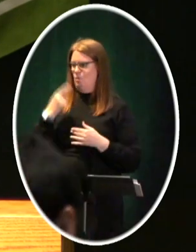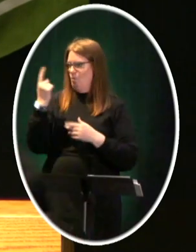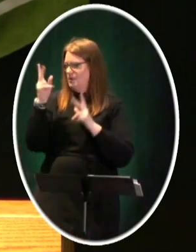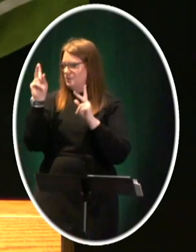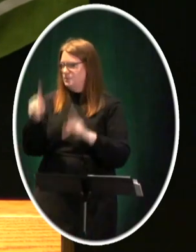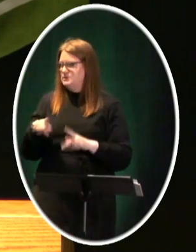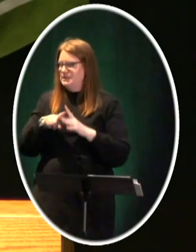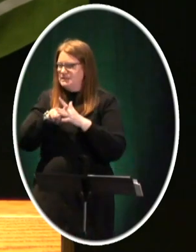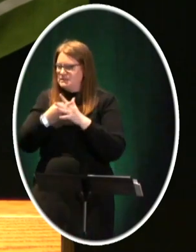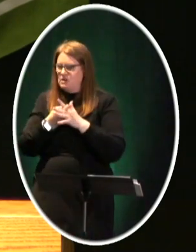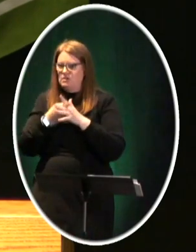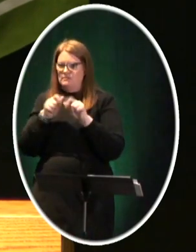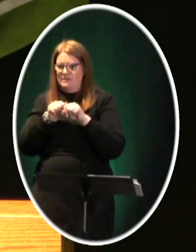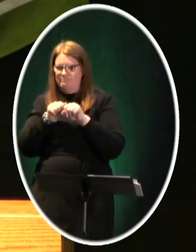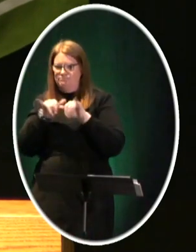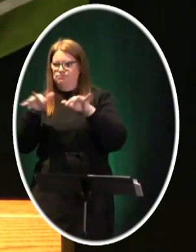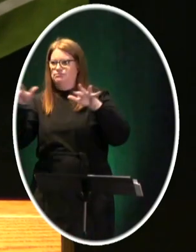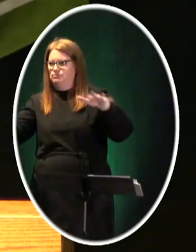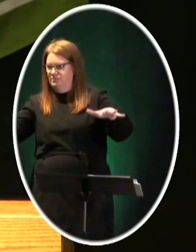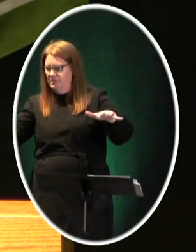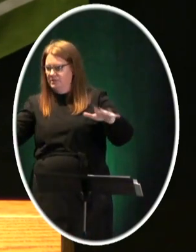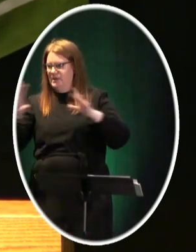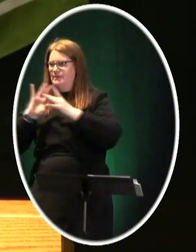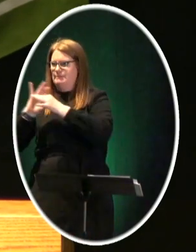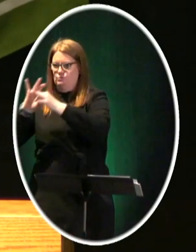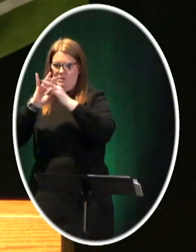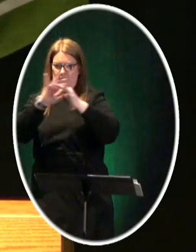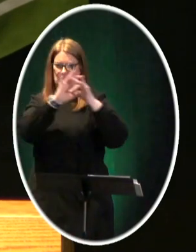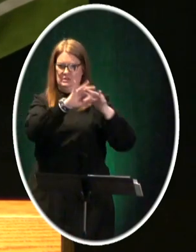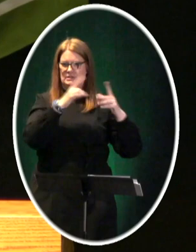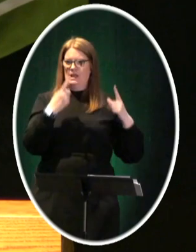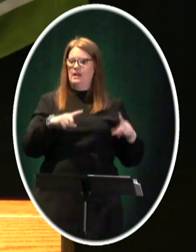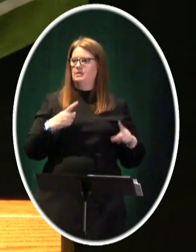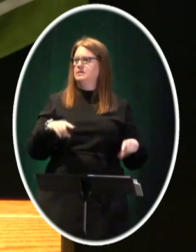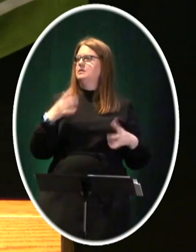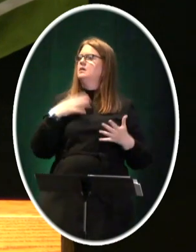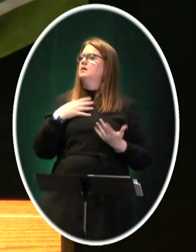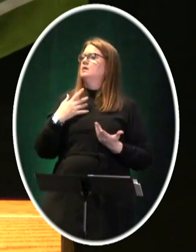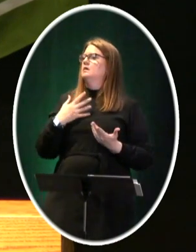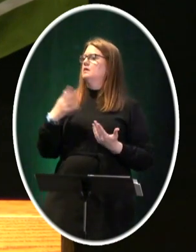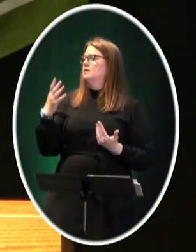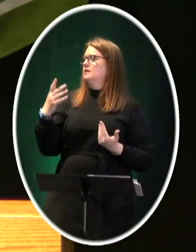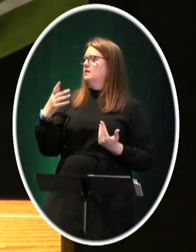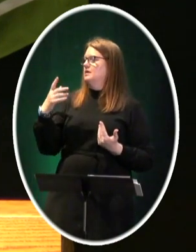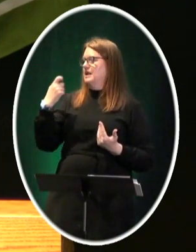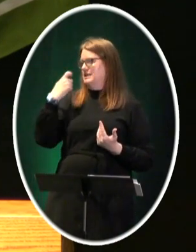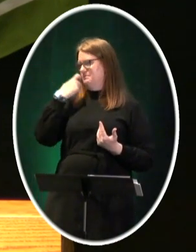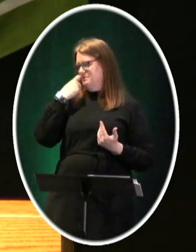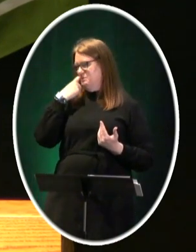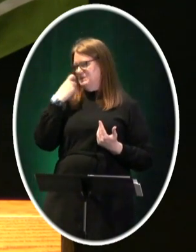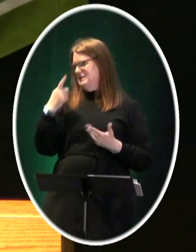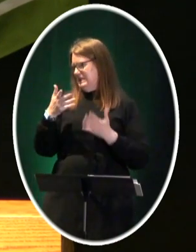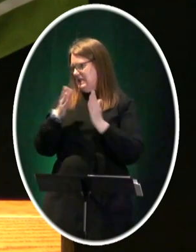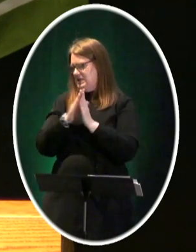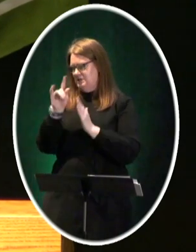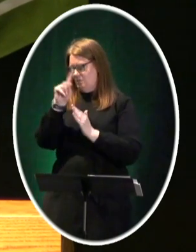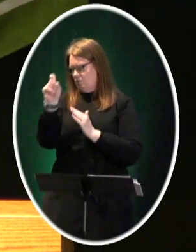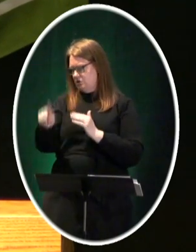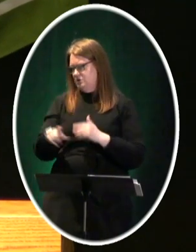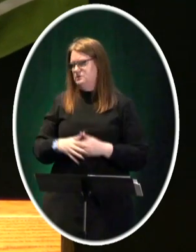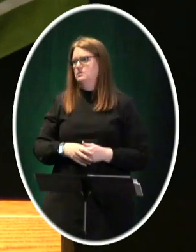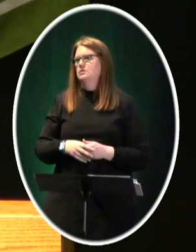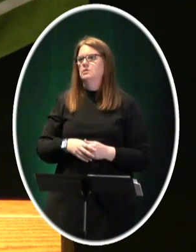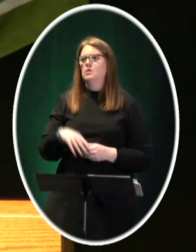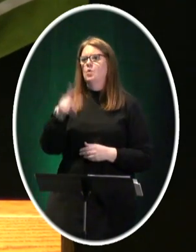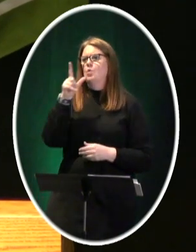a spark in that community. With this in mind, I recently asked people in my BSC community these questions.